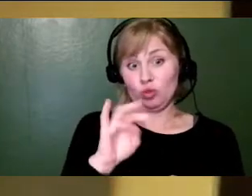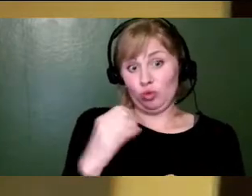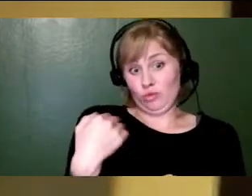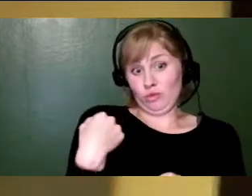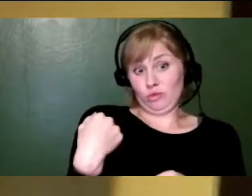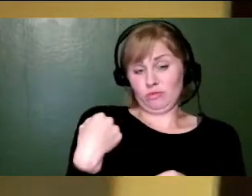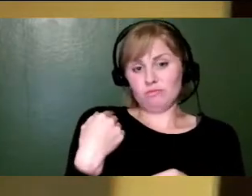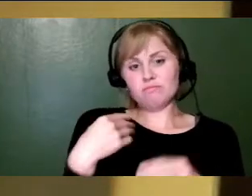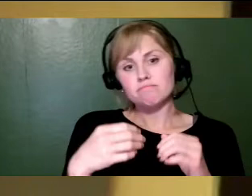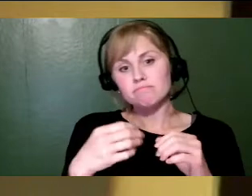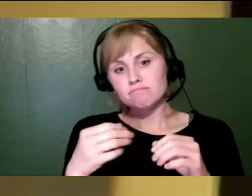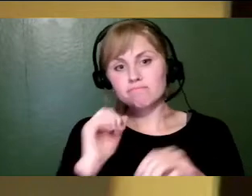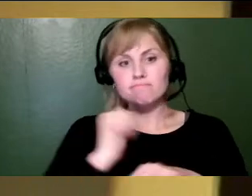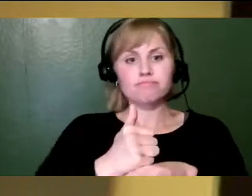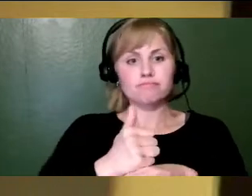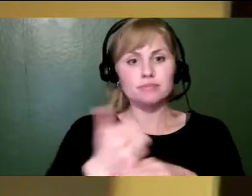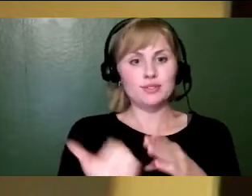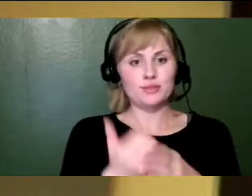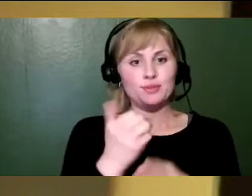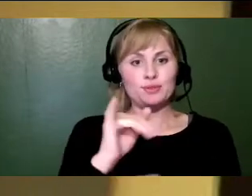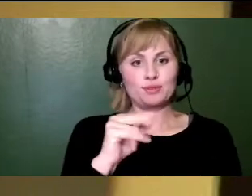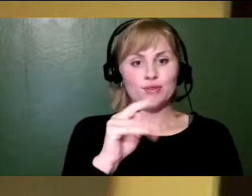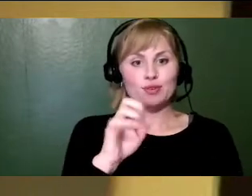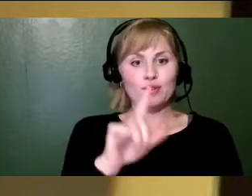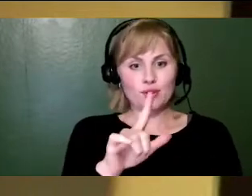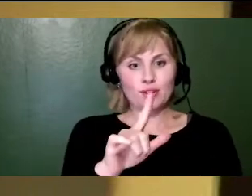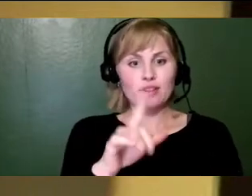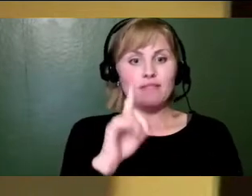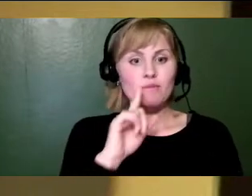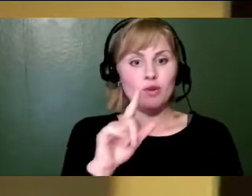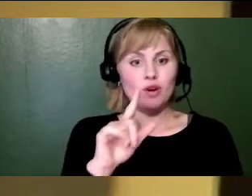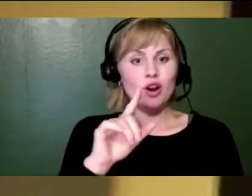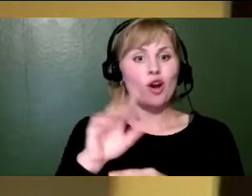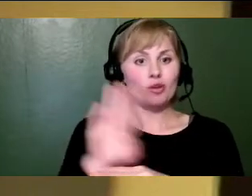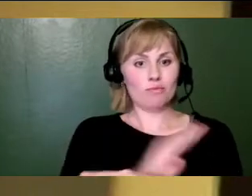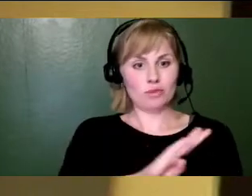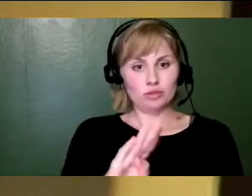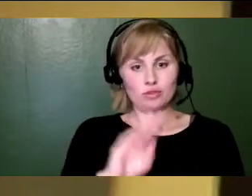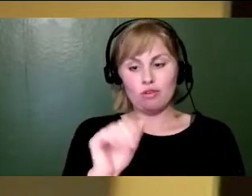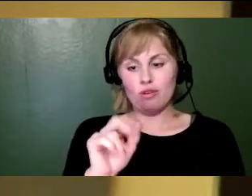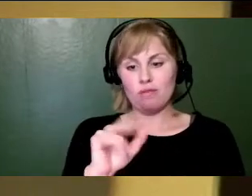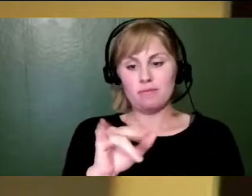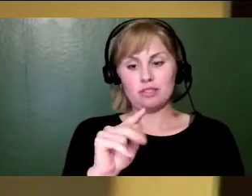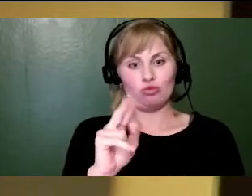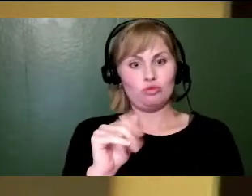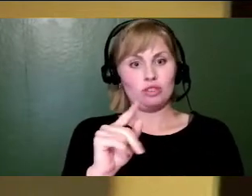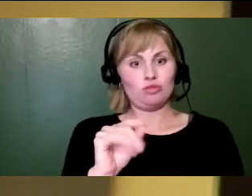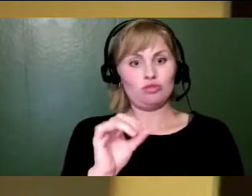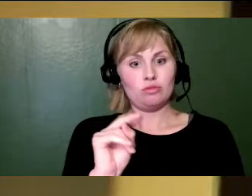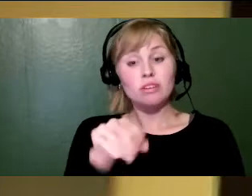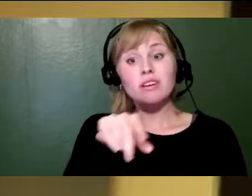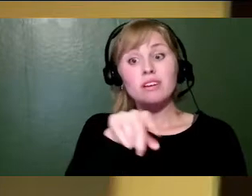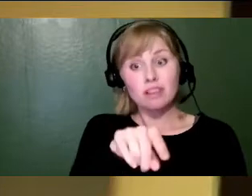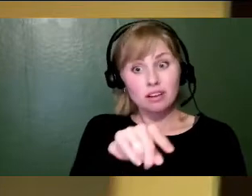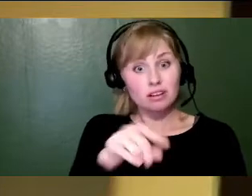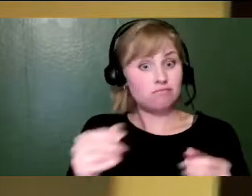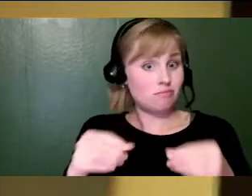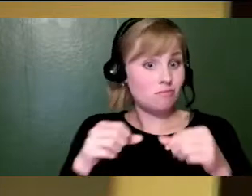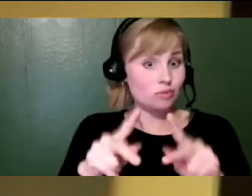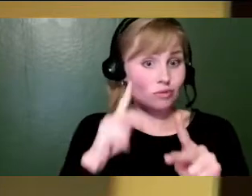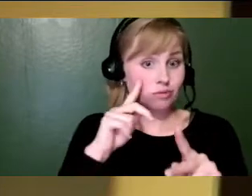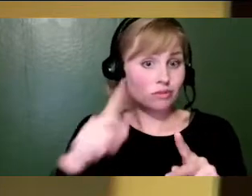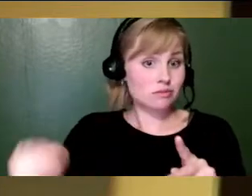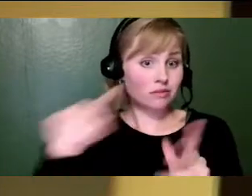of Commercial Arbitration. CJCA provides opportunities for upper year student editors working for course